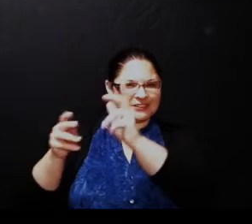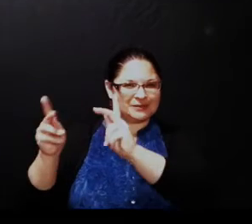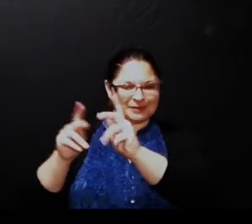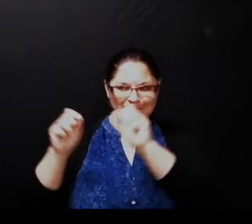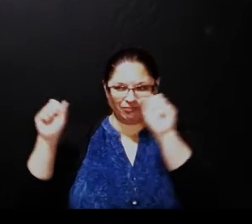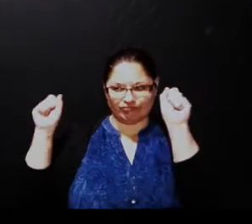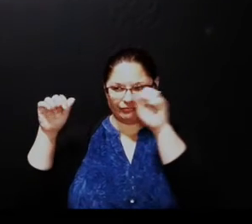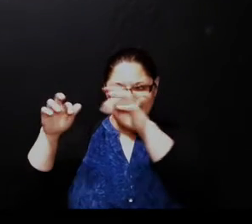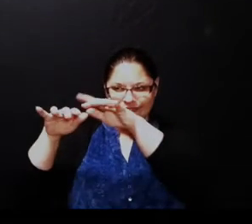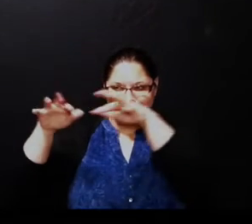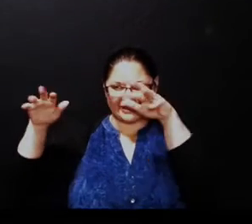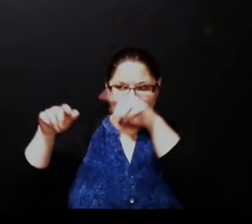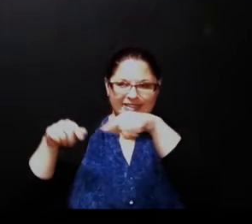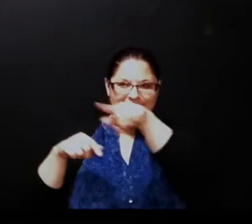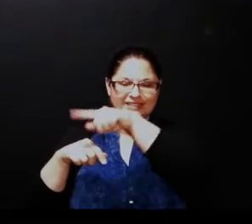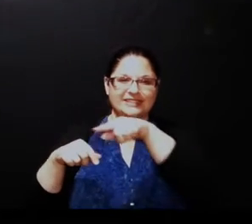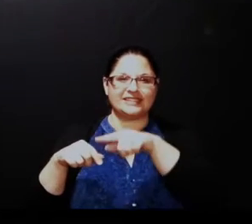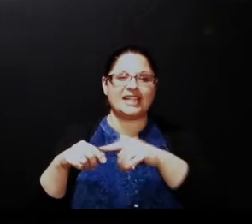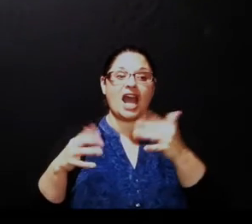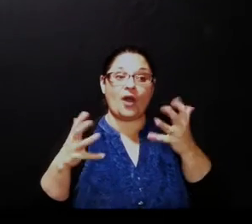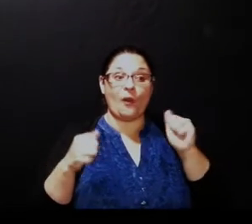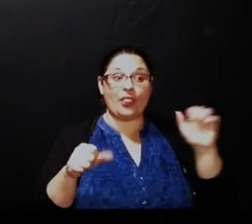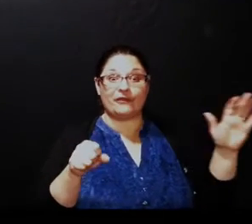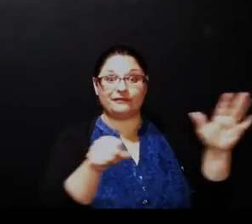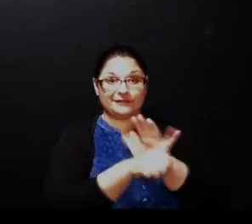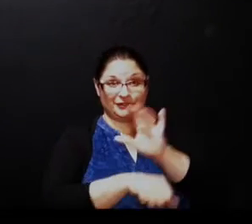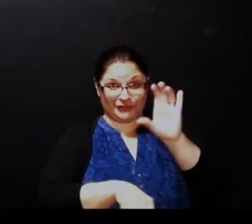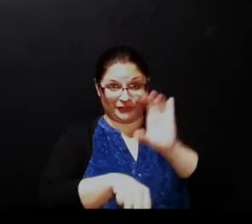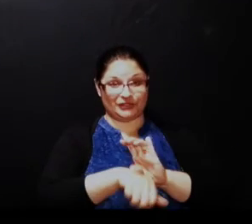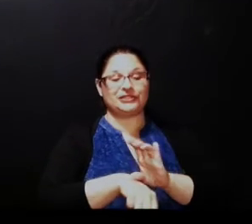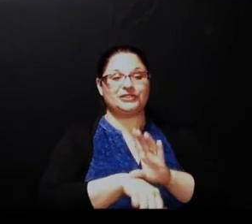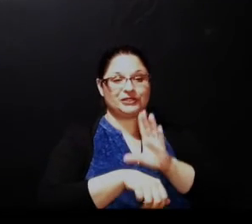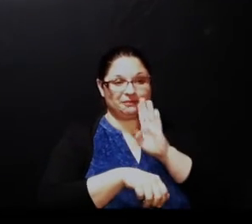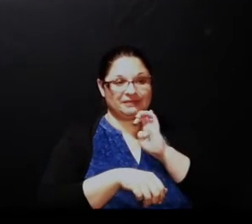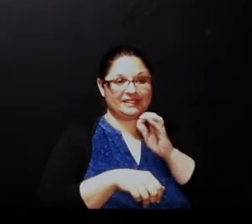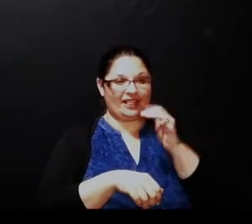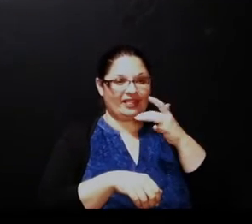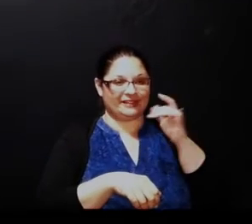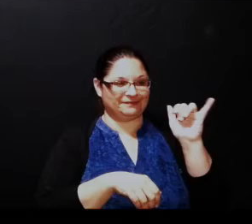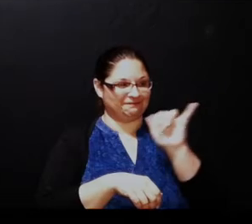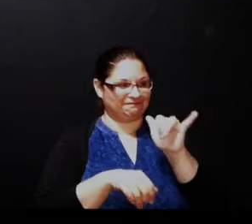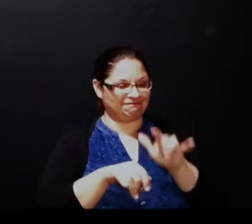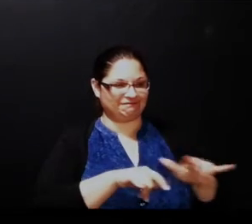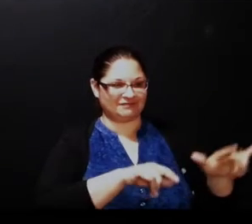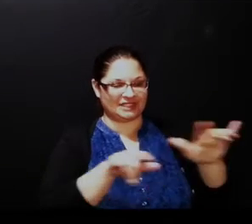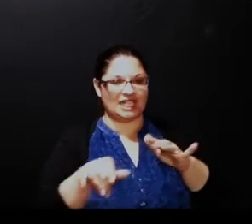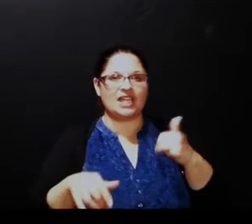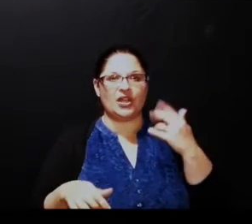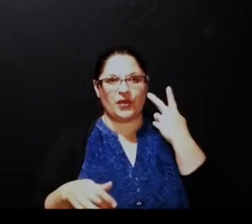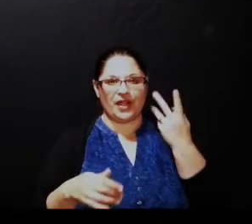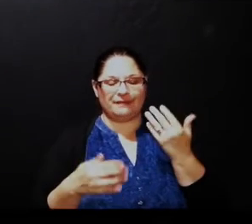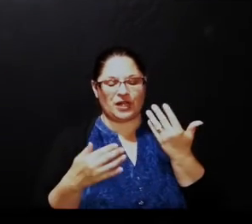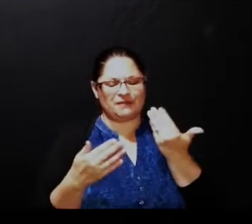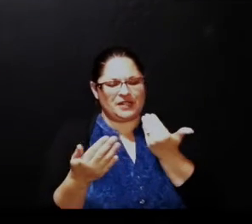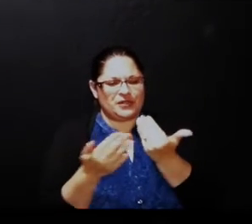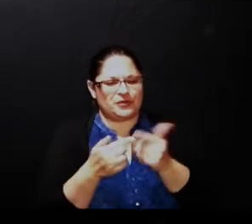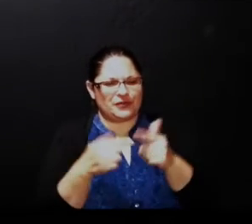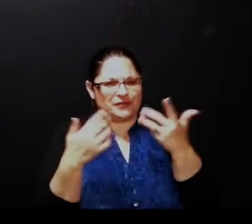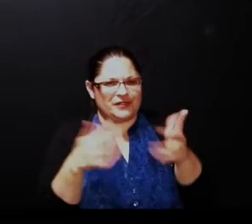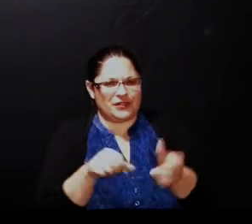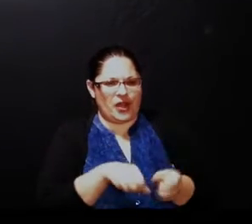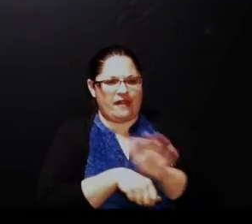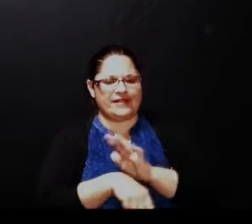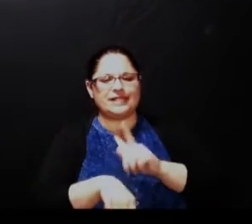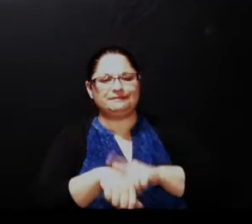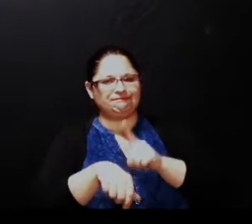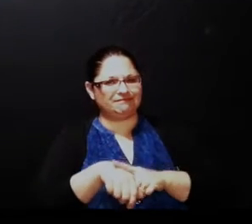in up there if you can't see them, but we're going to get the whole church packed out like that. Now that we see the light at the end of this tunnel, it's good to have you home. Good to see you back.